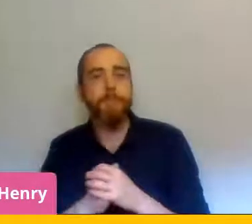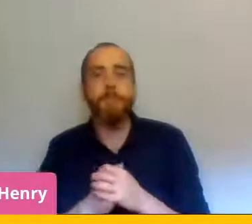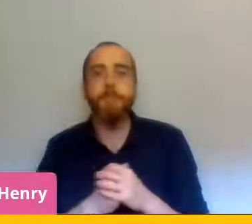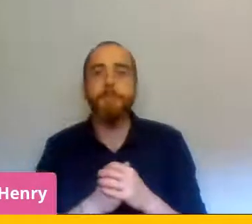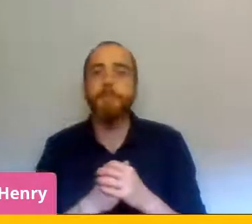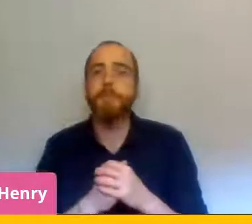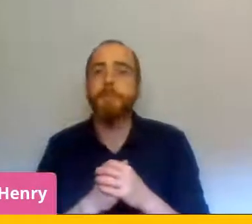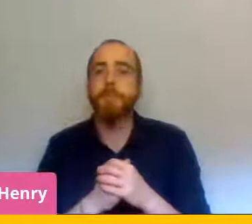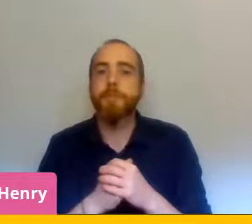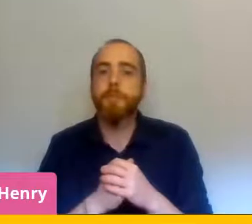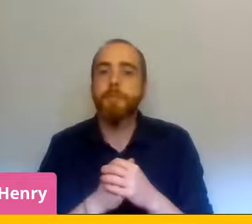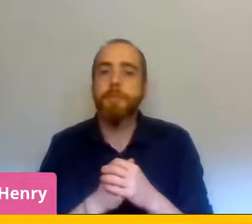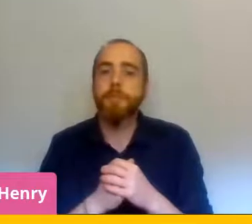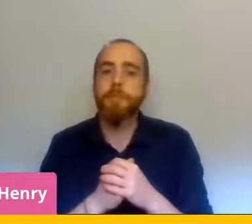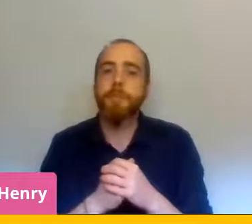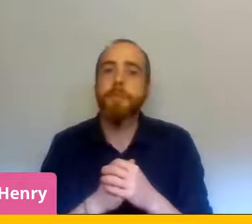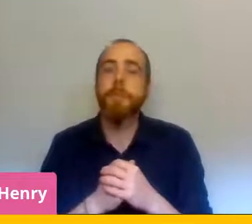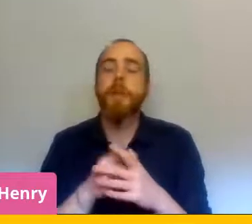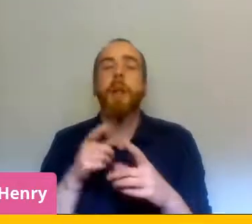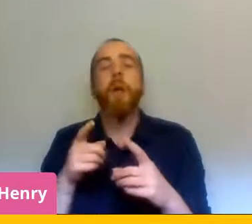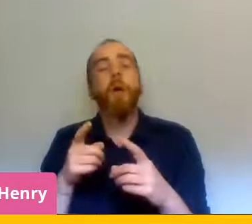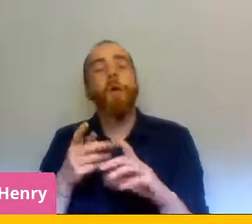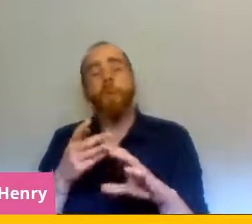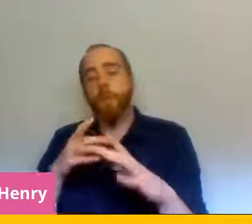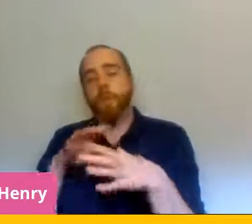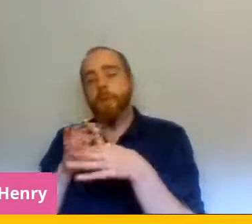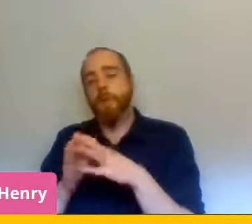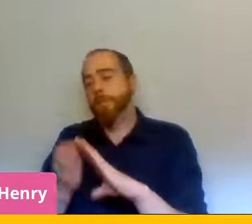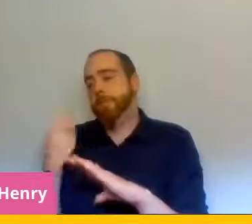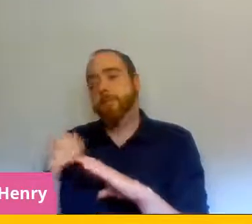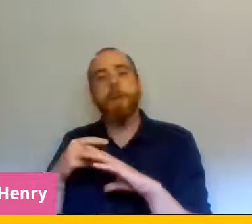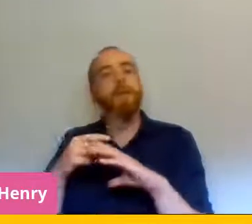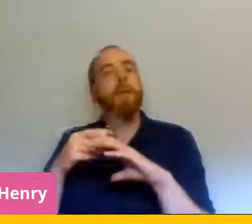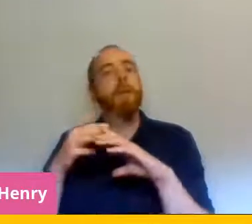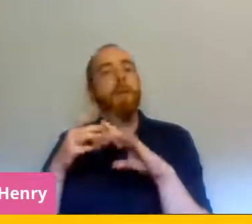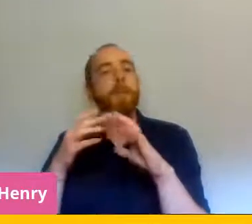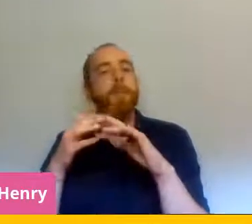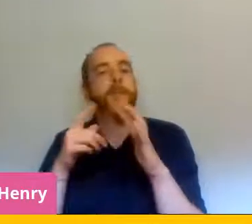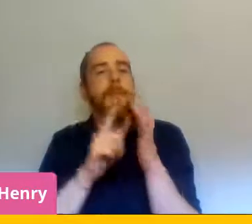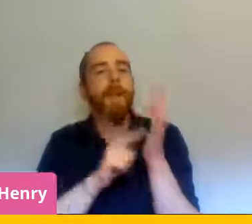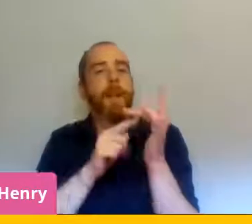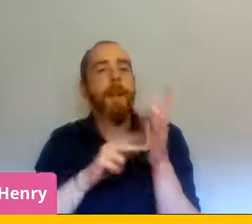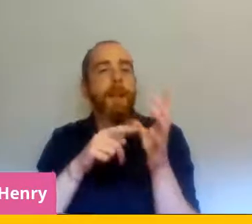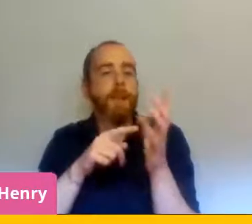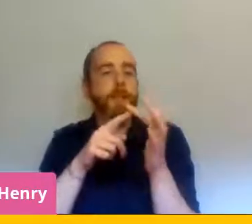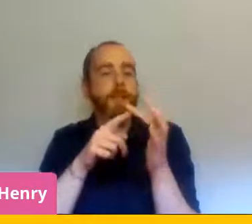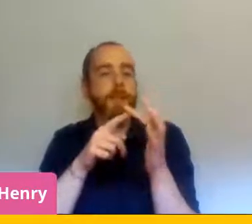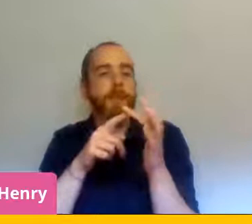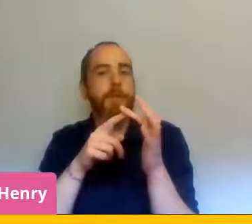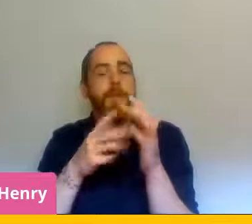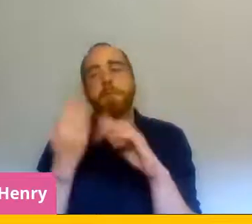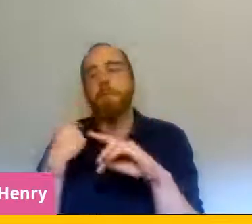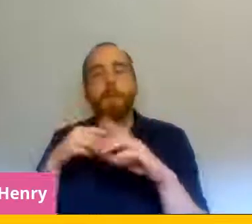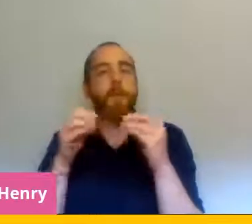Marian's message where she says she has a collective grievance going on at Bournemouth. And I think, again, I'm going to go through